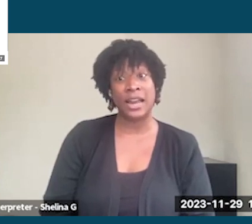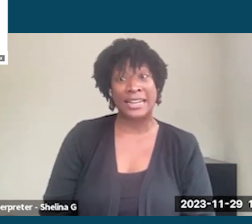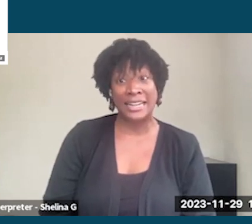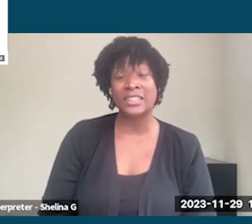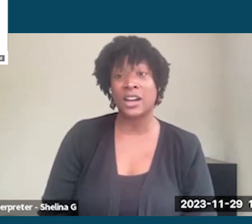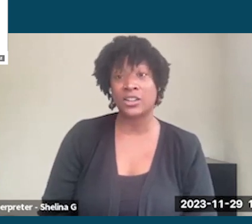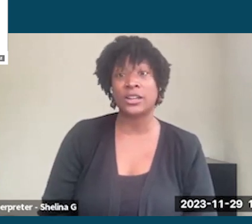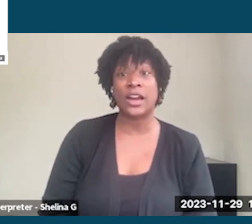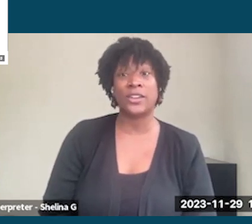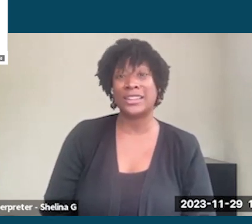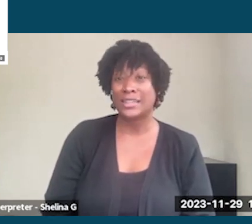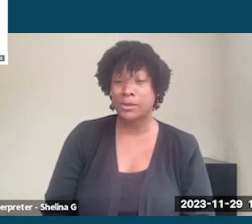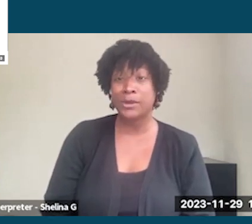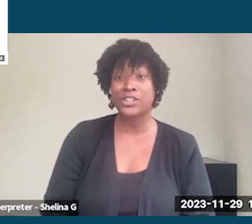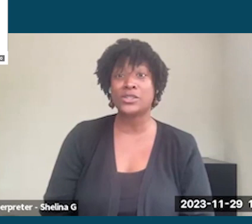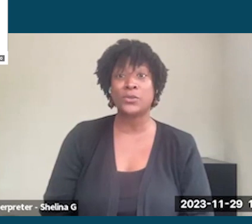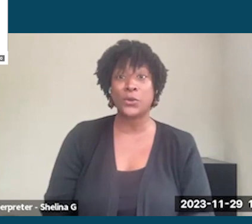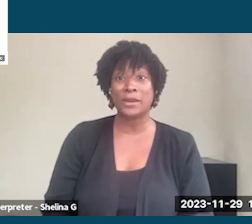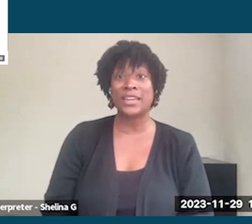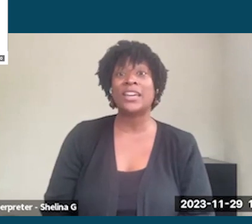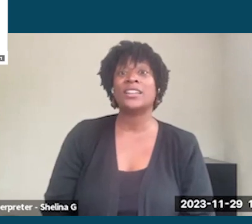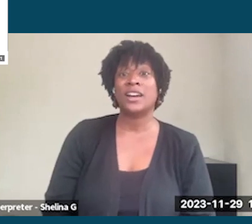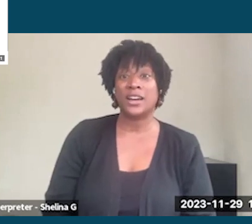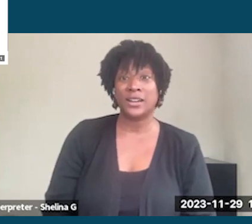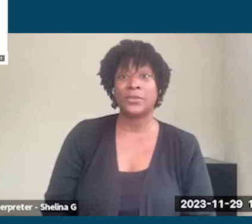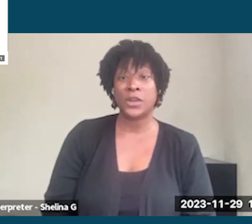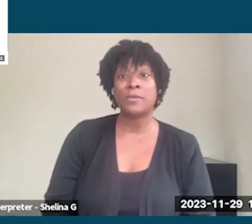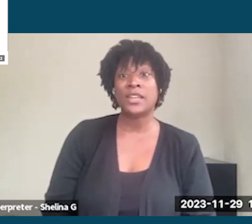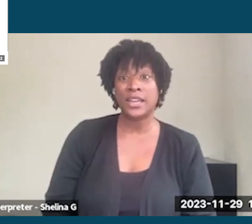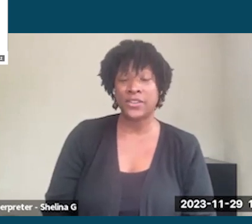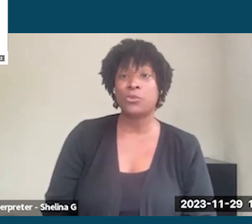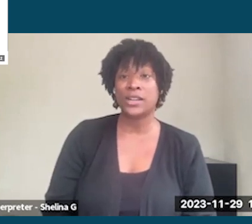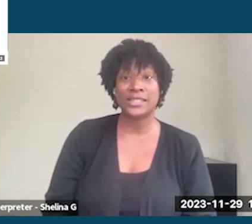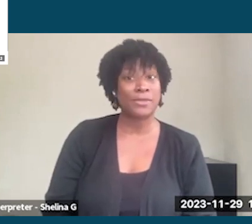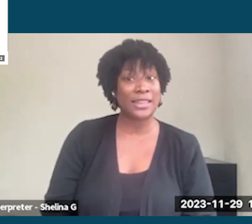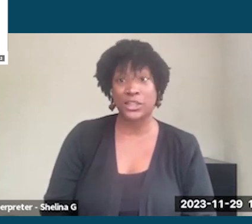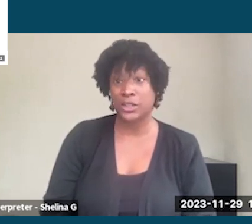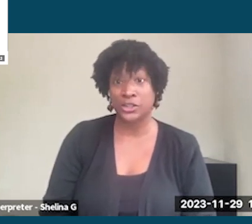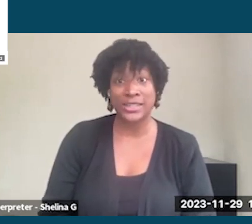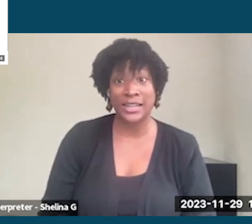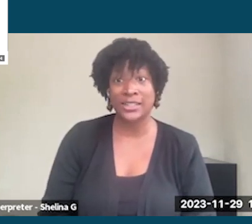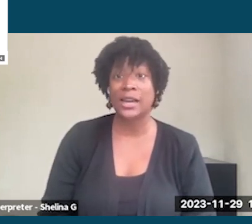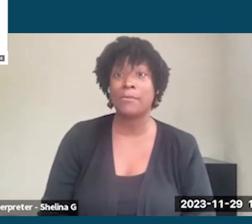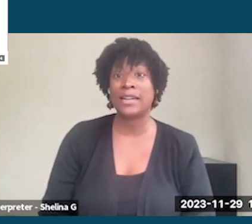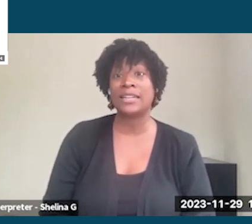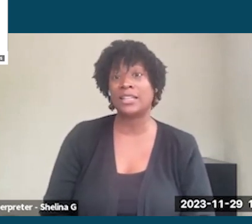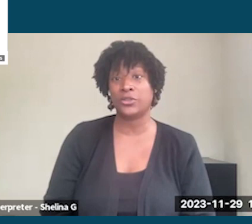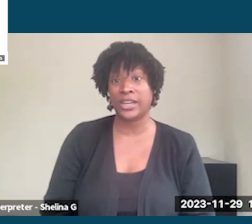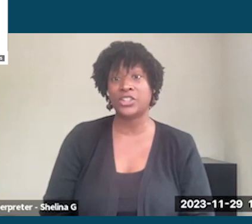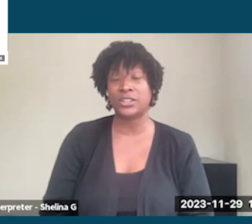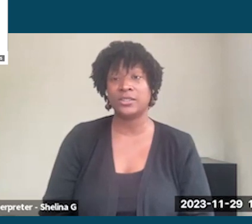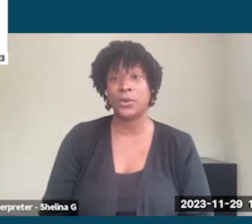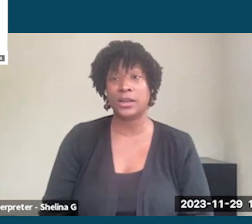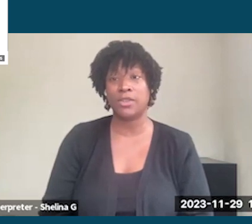like I need the doctor to have a little bit of patience for me, with me if I'm reading something that I don't understand, because I might